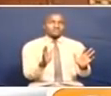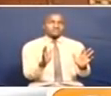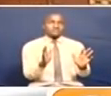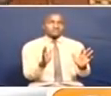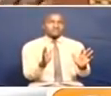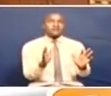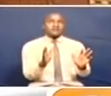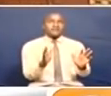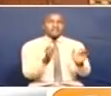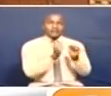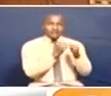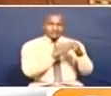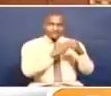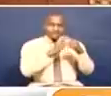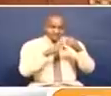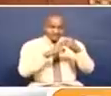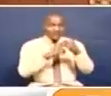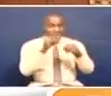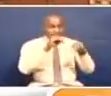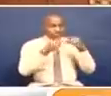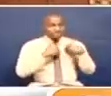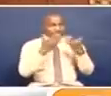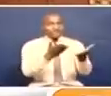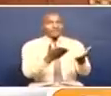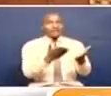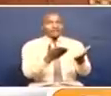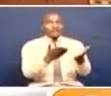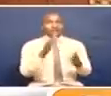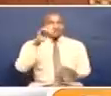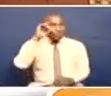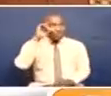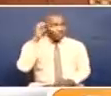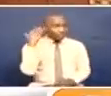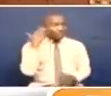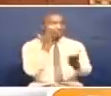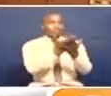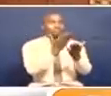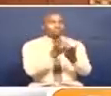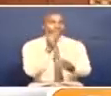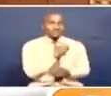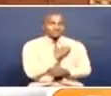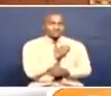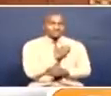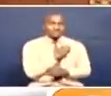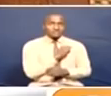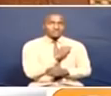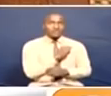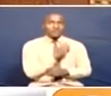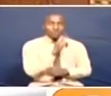the 1997 election petition, which was filed by James Orengo then and Firoz Naoji, mm-hmm. election petition number 1